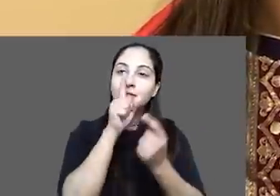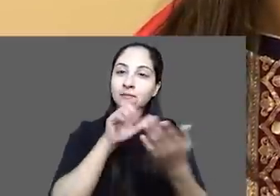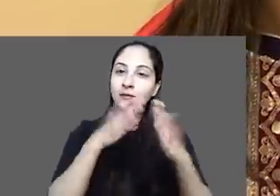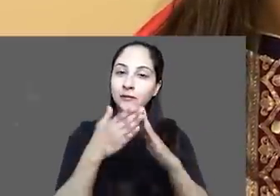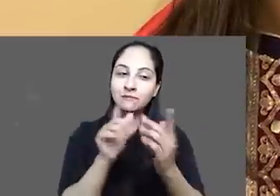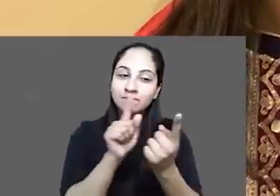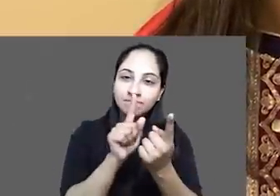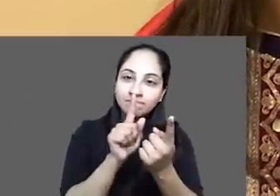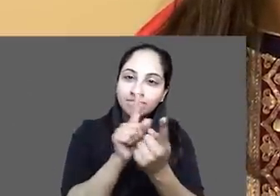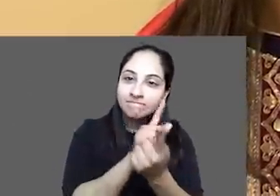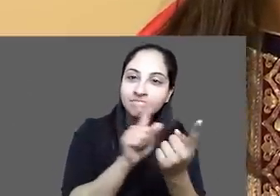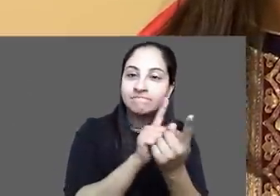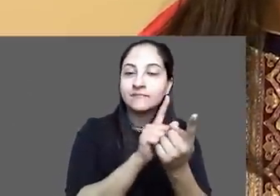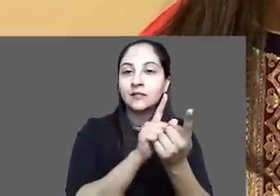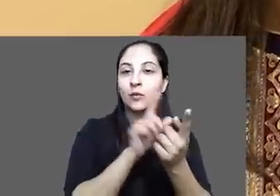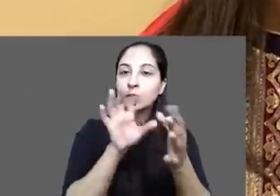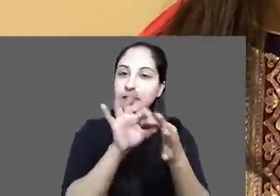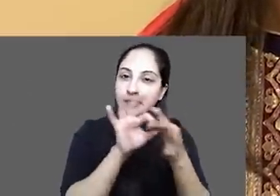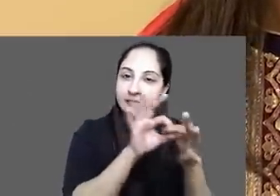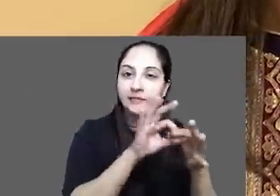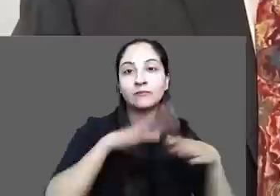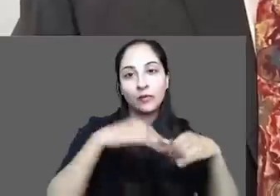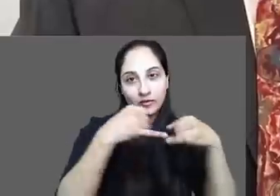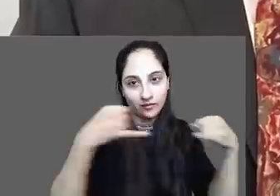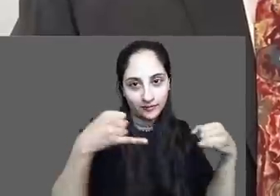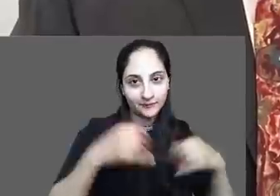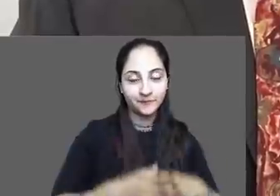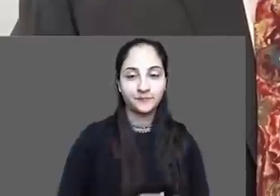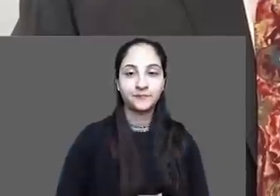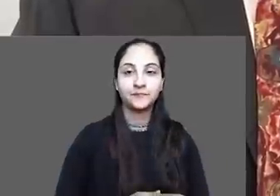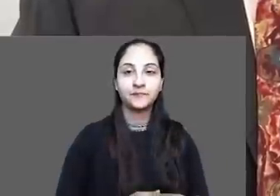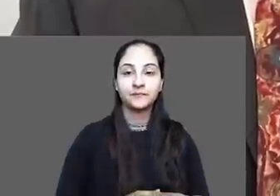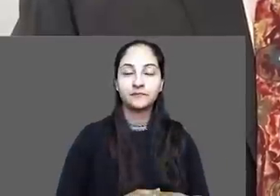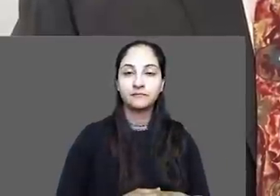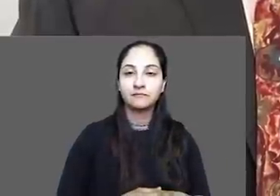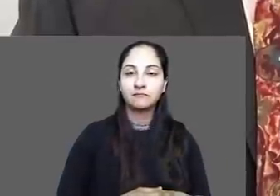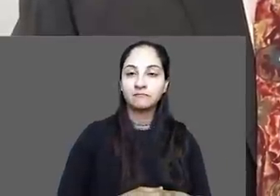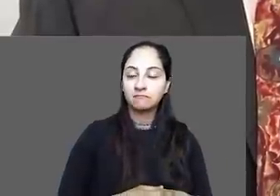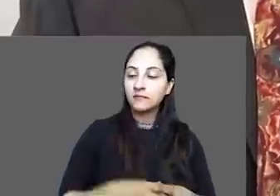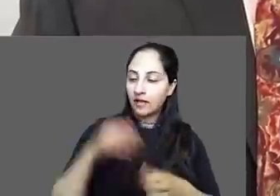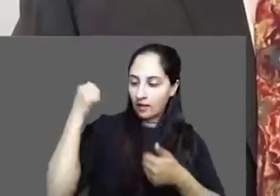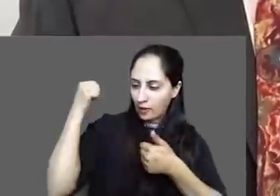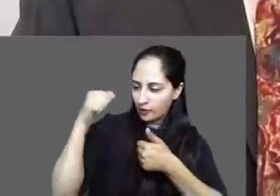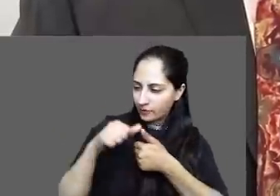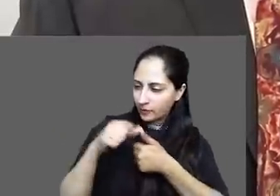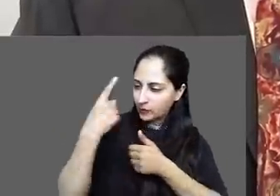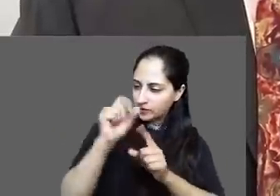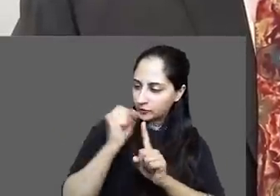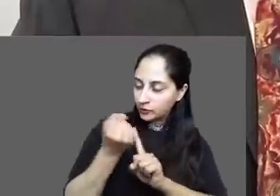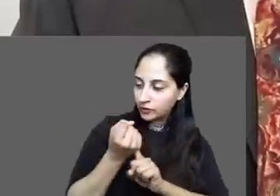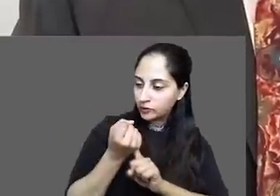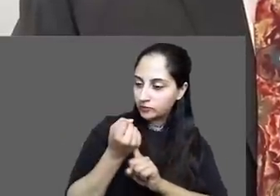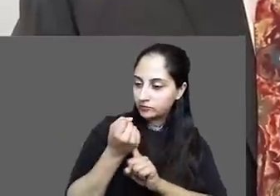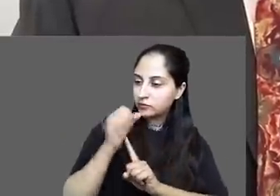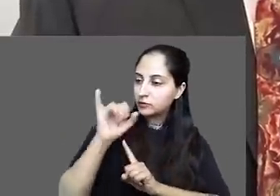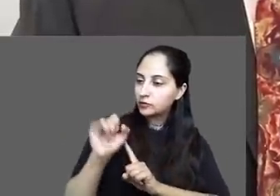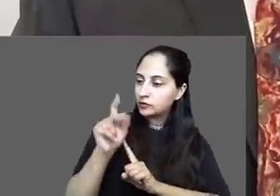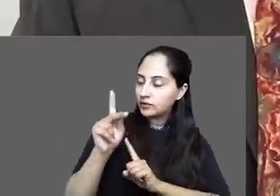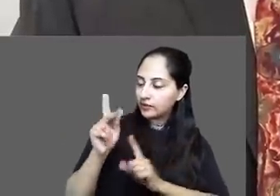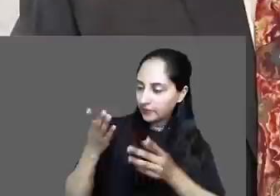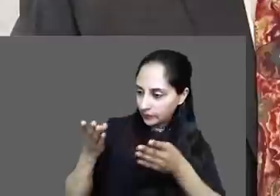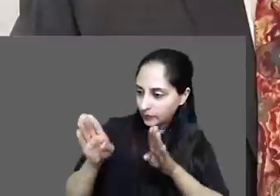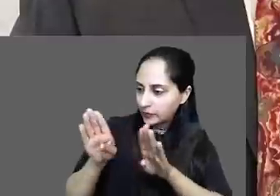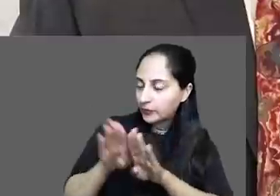Jamaat personally on several occasions. The most memorable story from the pandemic was when the Jamaat Khanas were